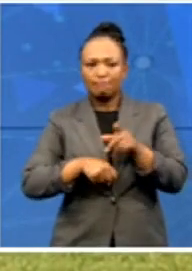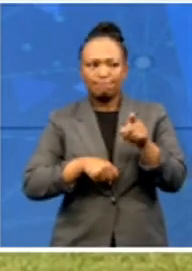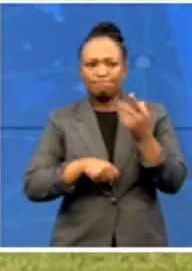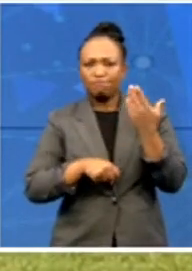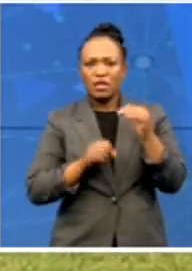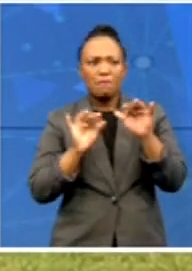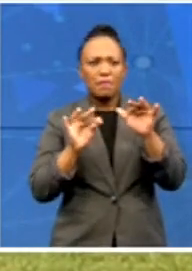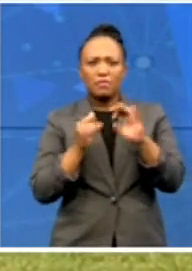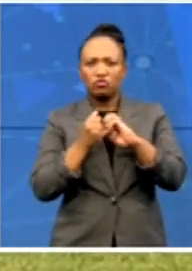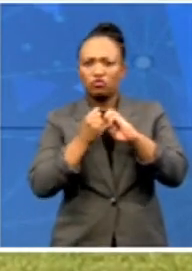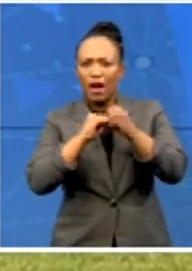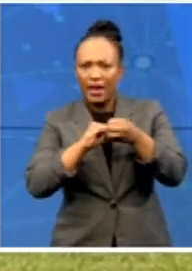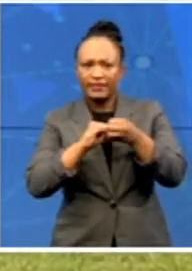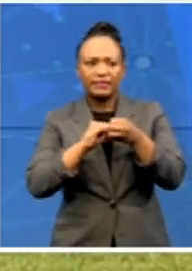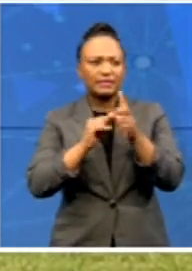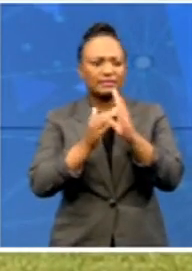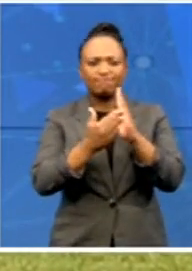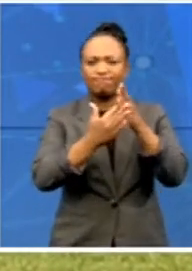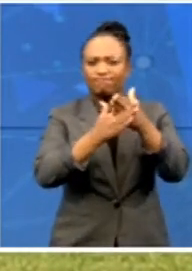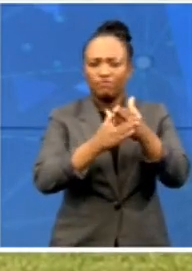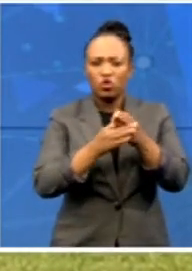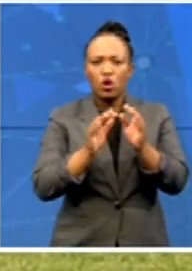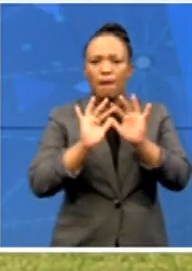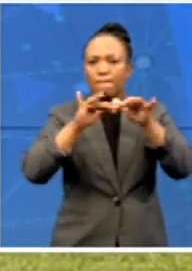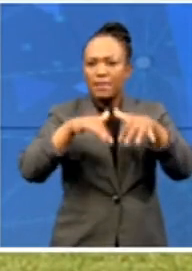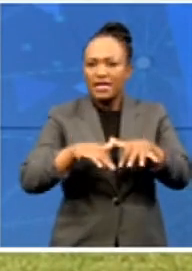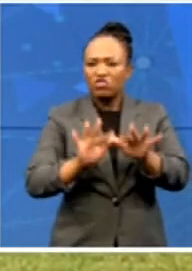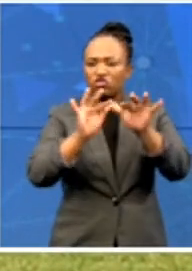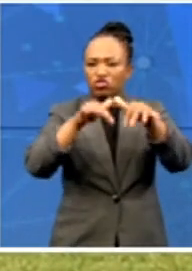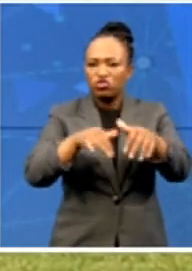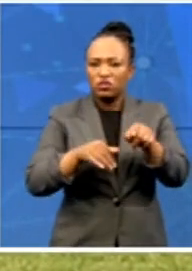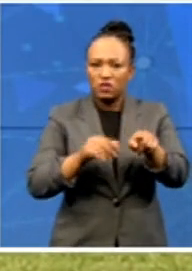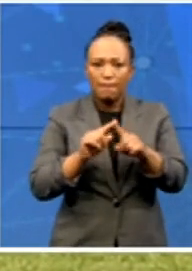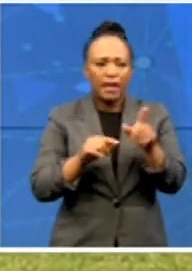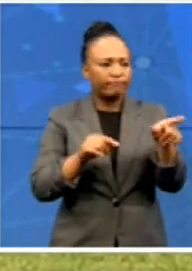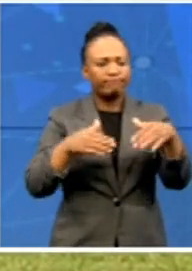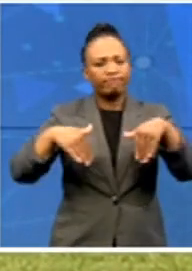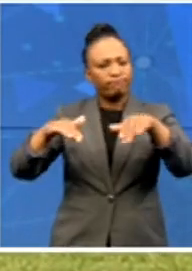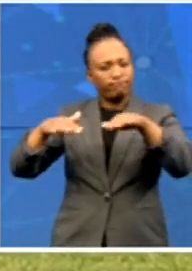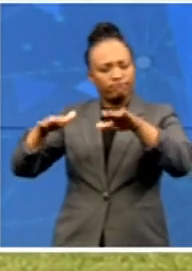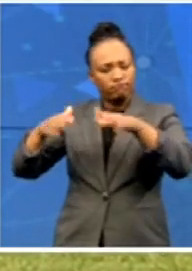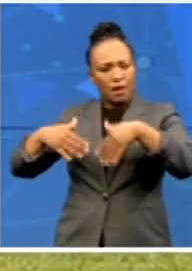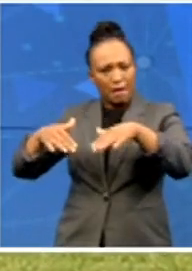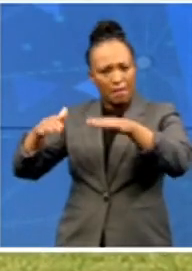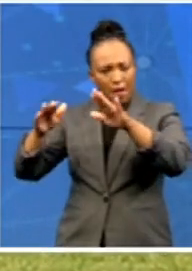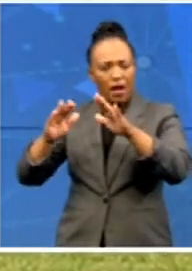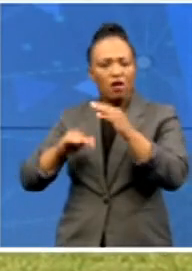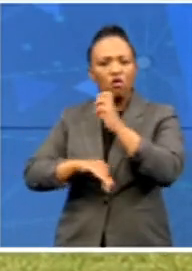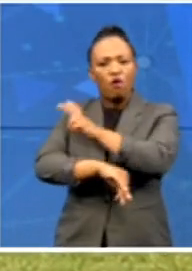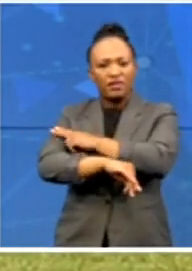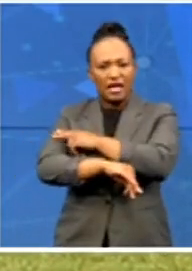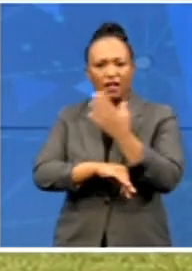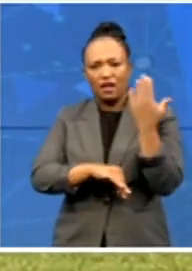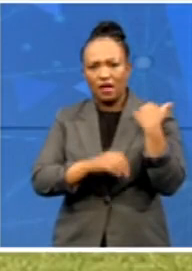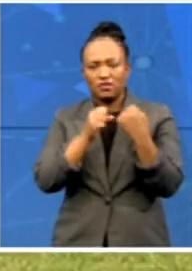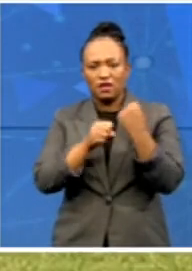the second beach in Port St. John's, but they were turned away by officials. So people are very happy, that the numbers are